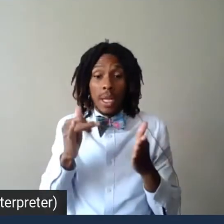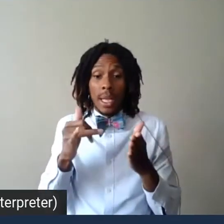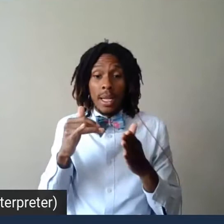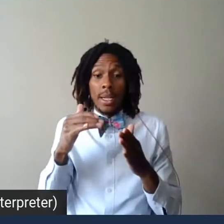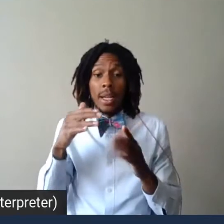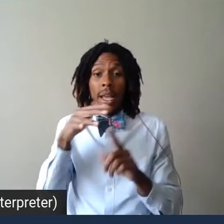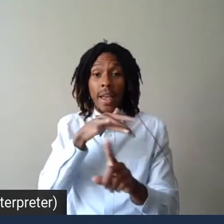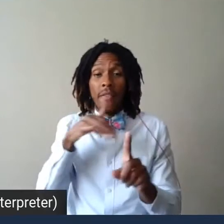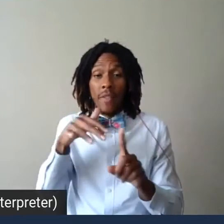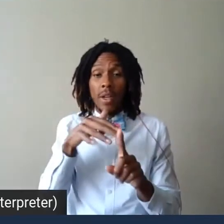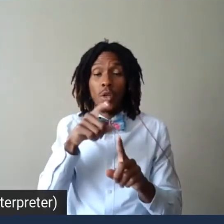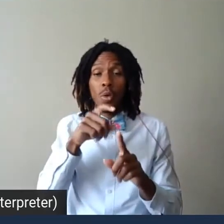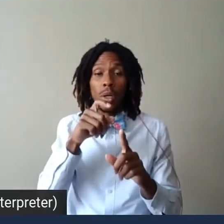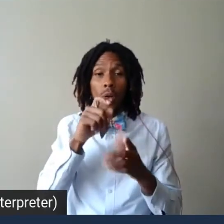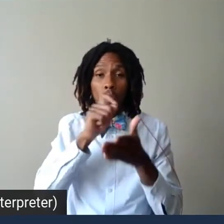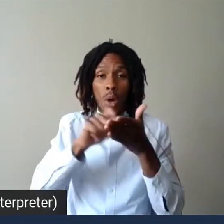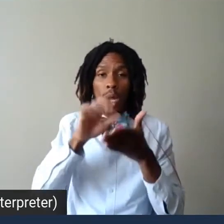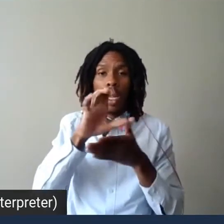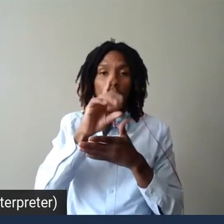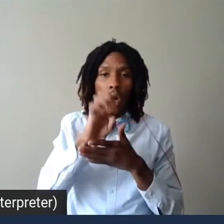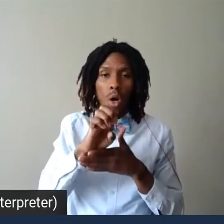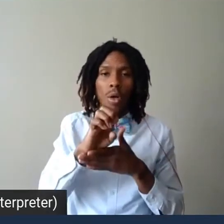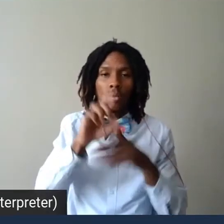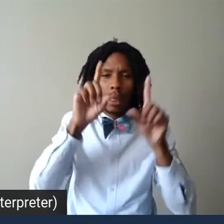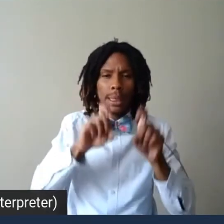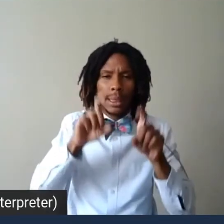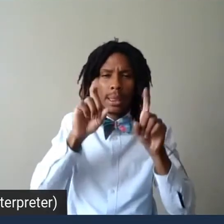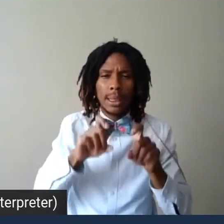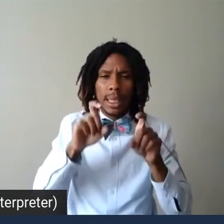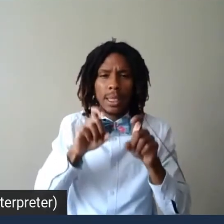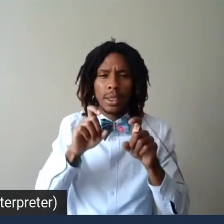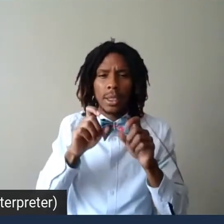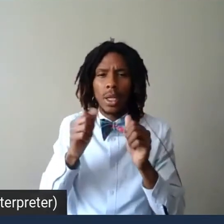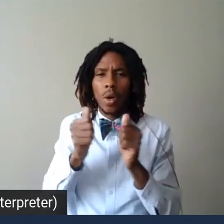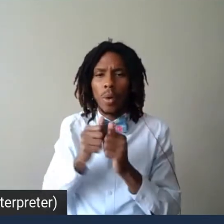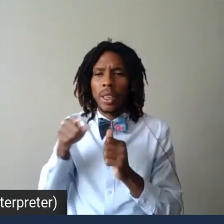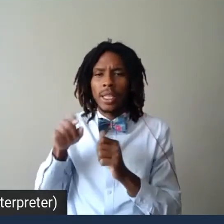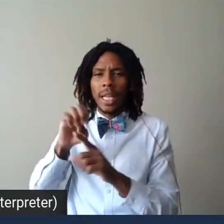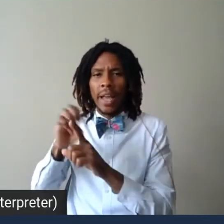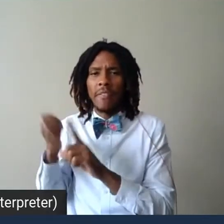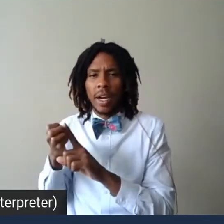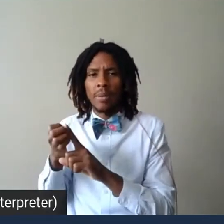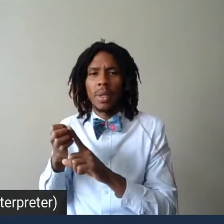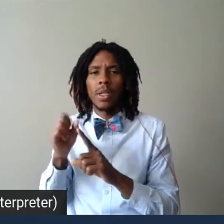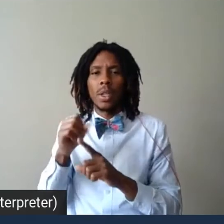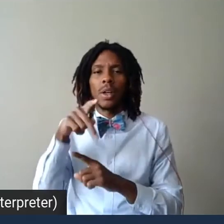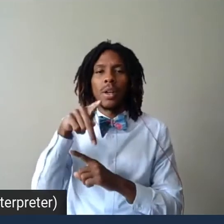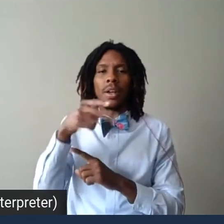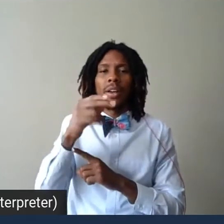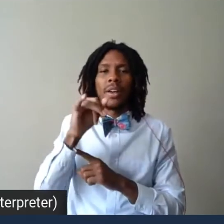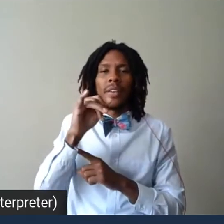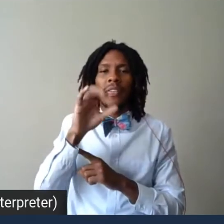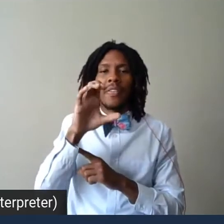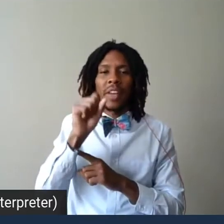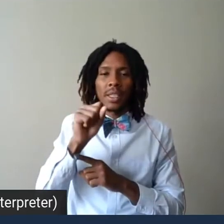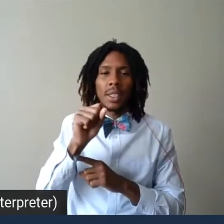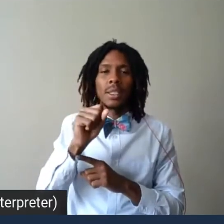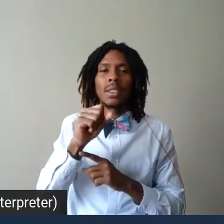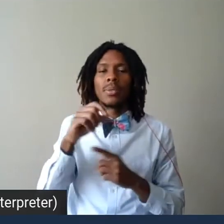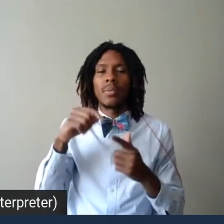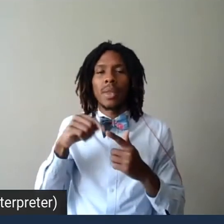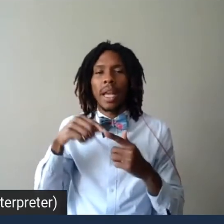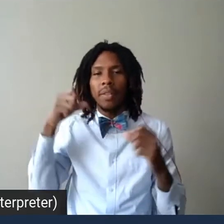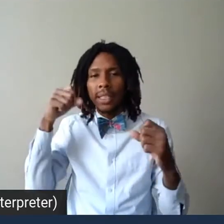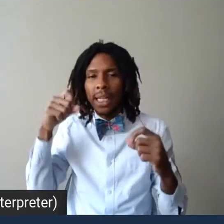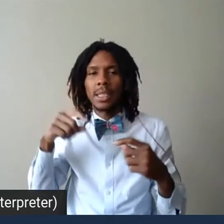can write your code and test it against this virtual environment. So physics will be running in it. There's going to be sensors that's going to be